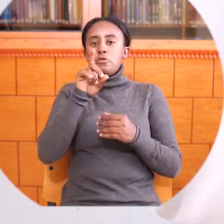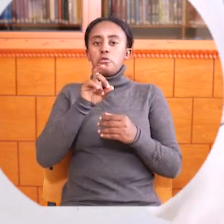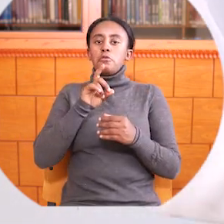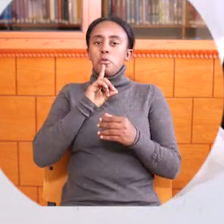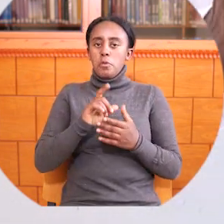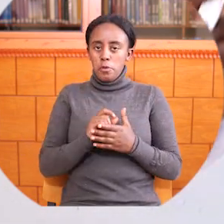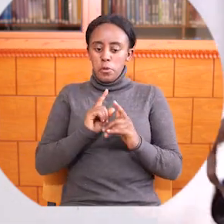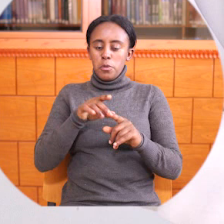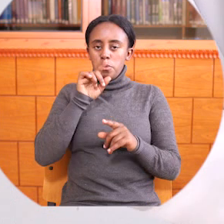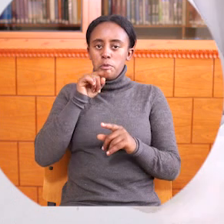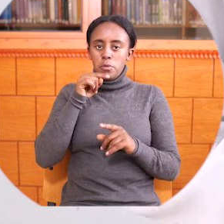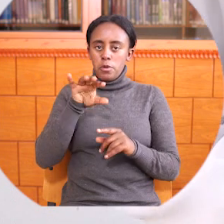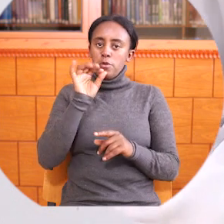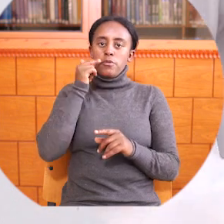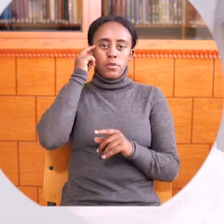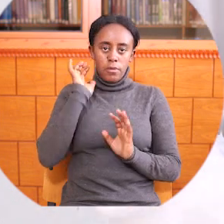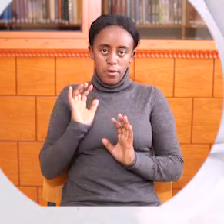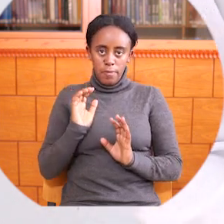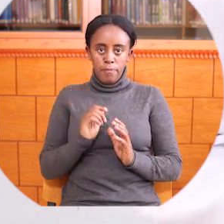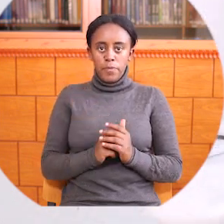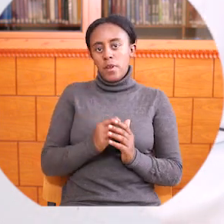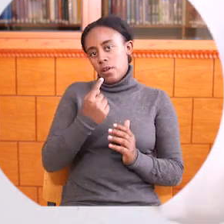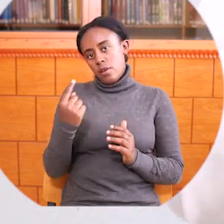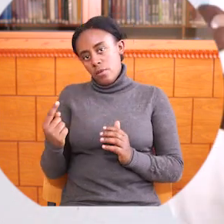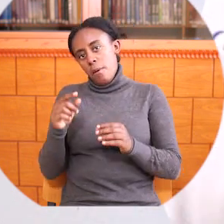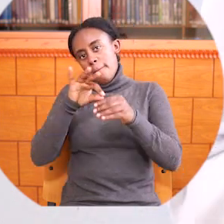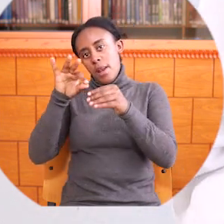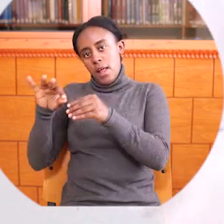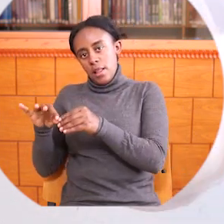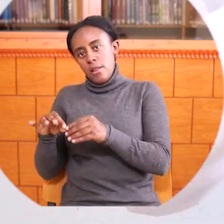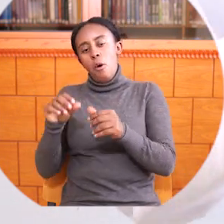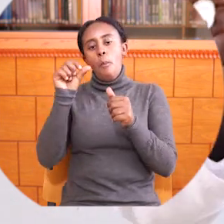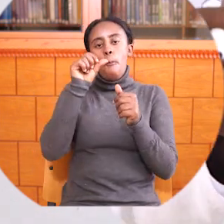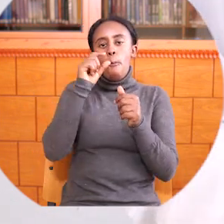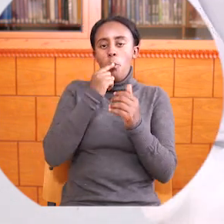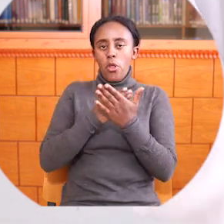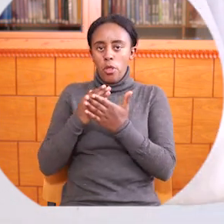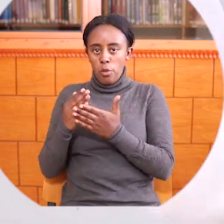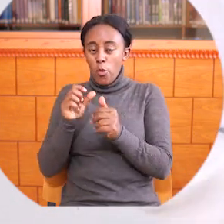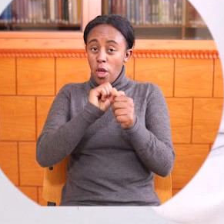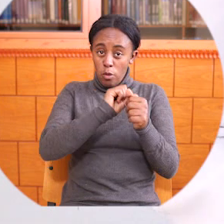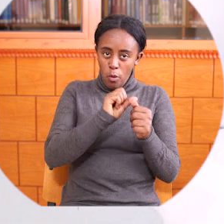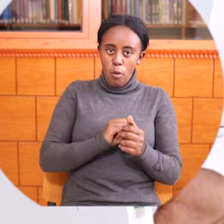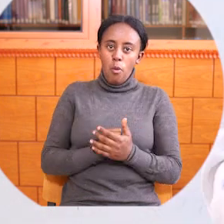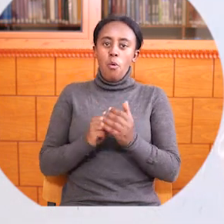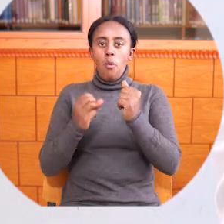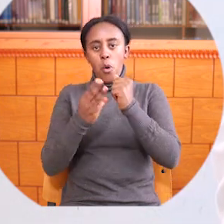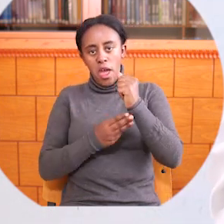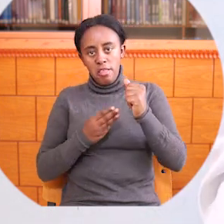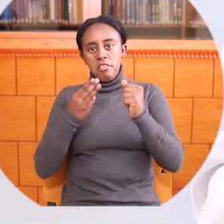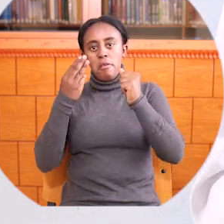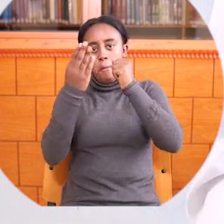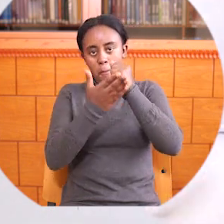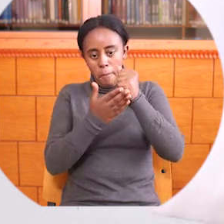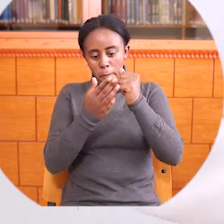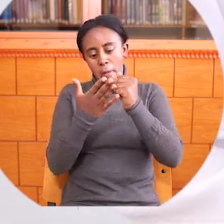You know some plants locally, potato, wheat, barley, maize,